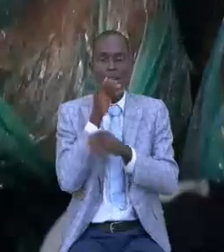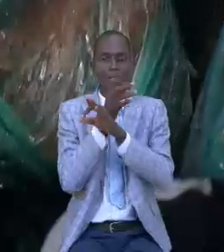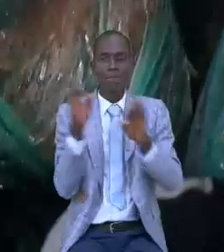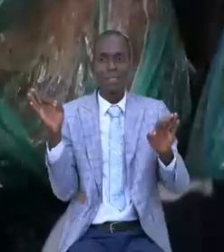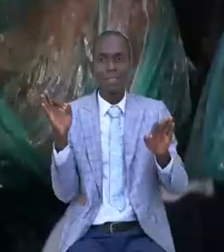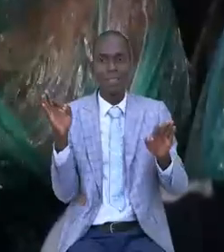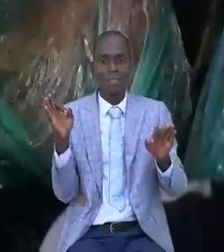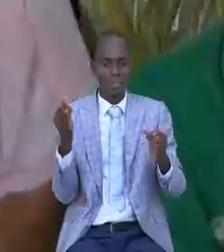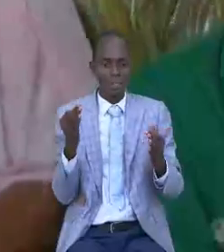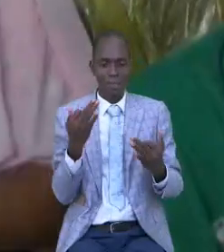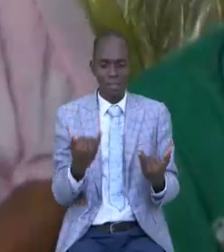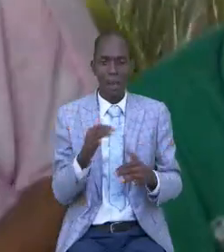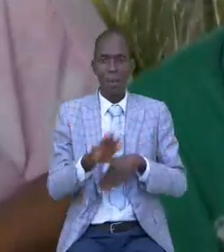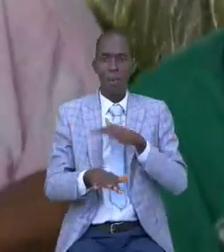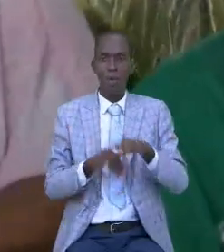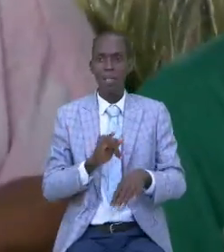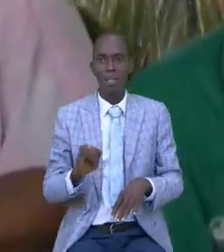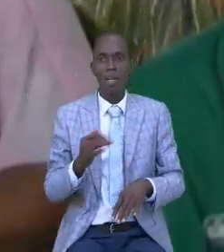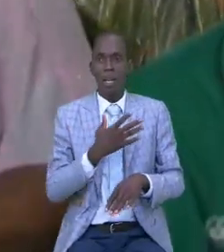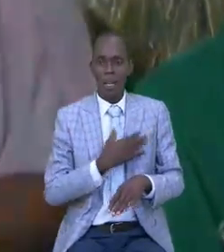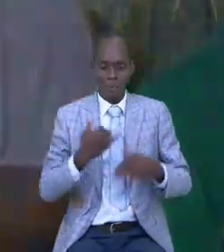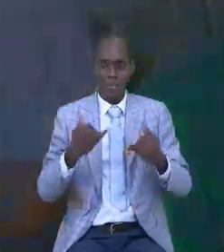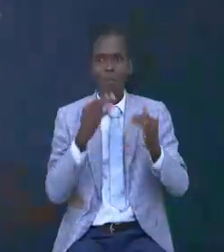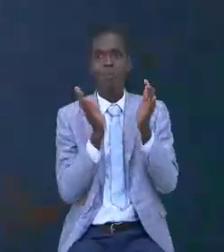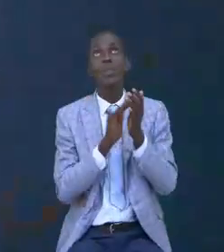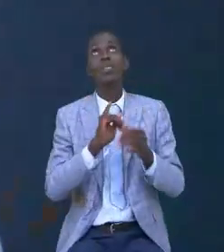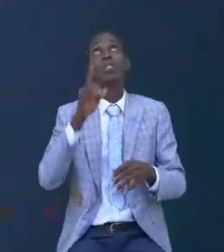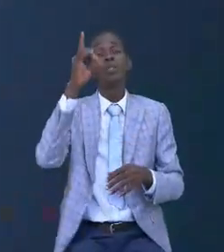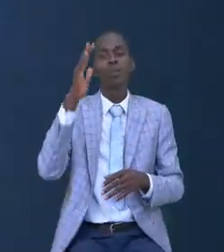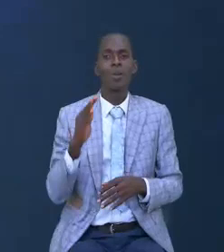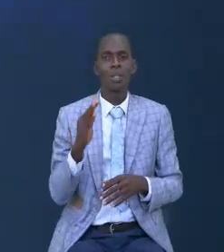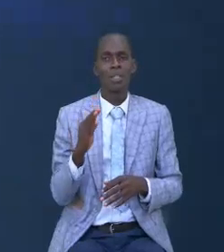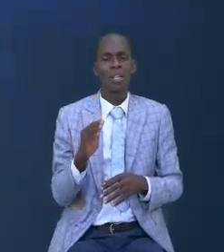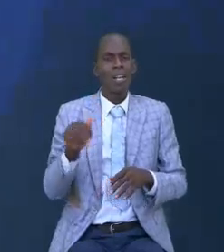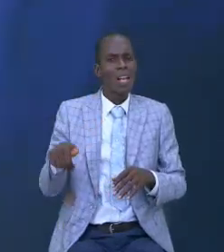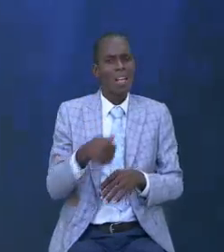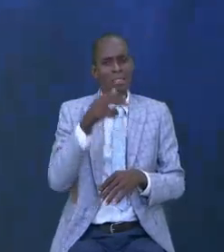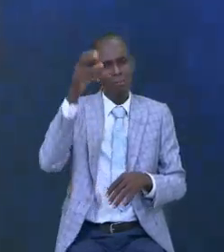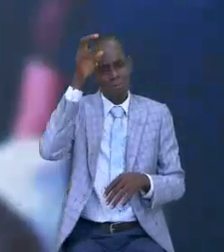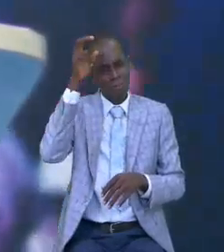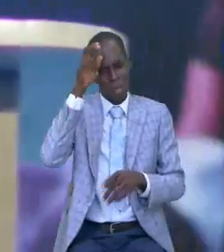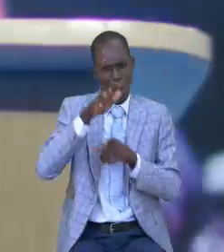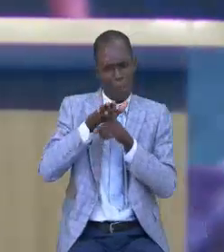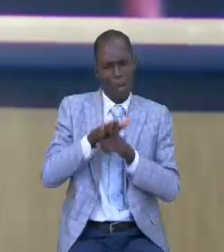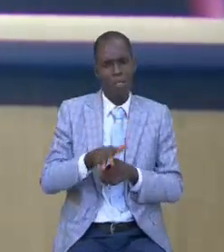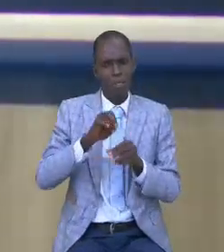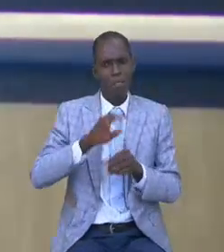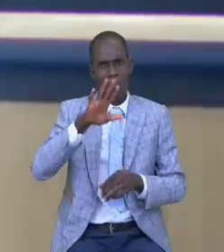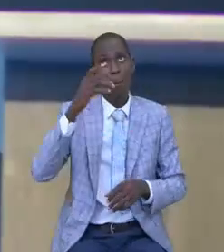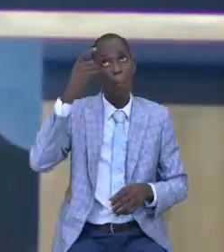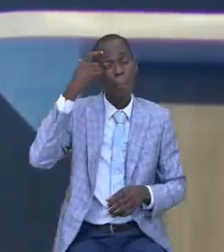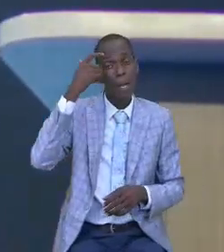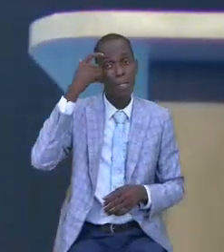And walking and praising God. Any demonic oppression in the brain,